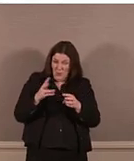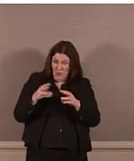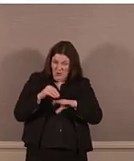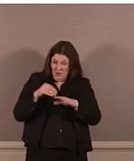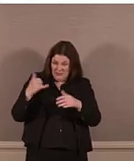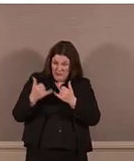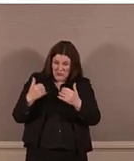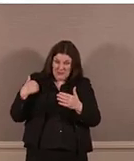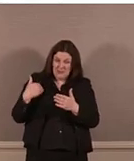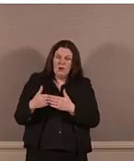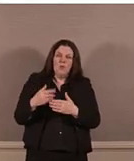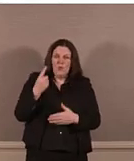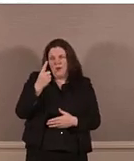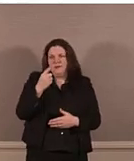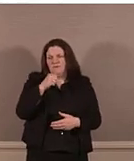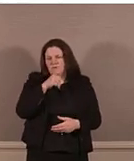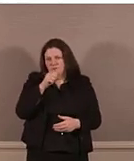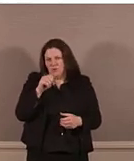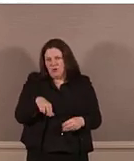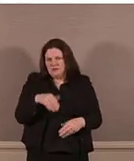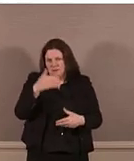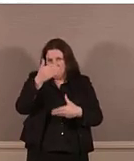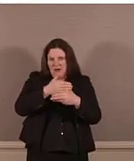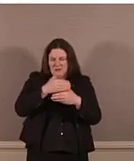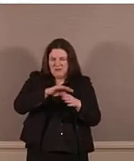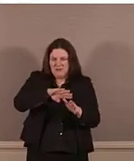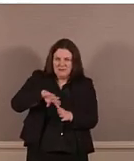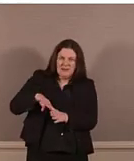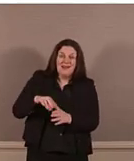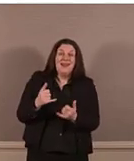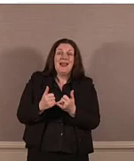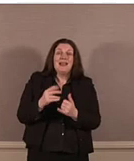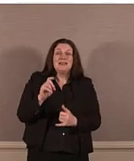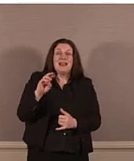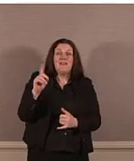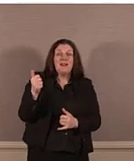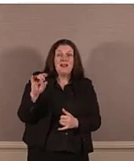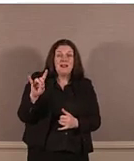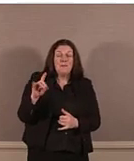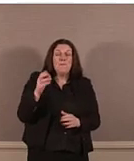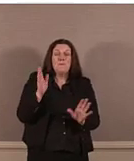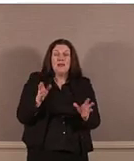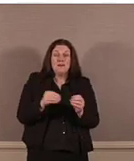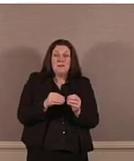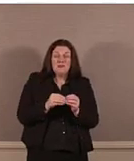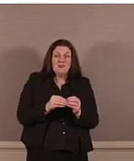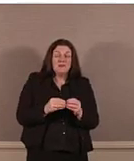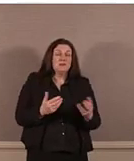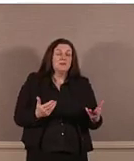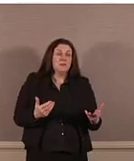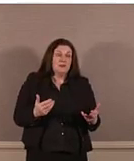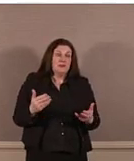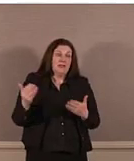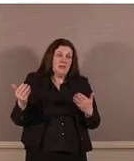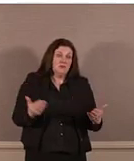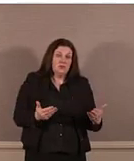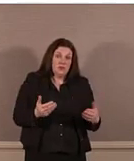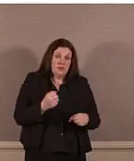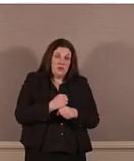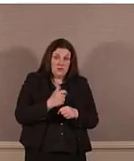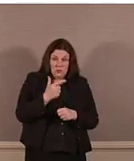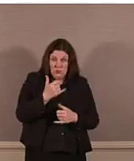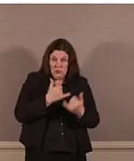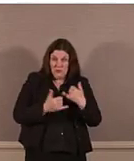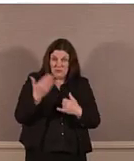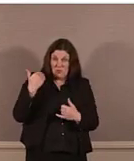is to try and remove the barriers. And as Dara mentioned earlier, we've introduced roughly about 2 years